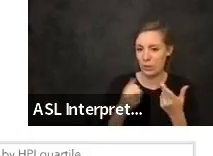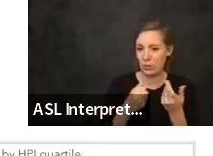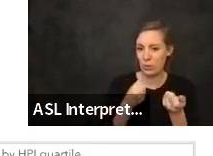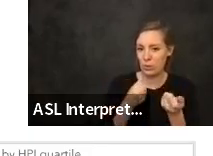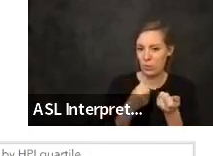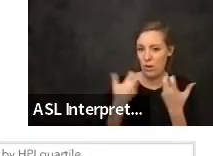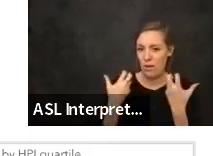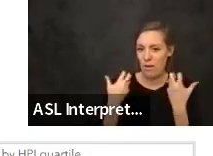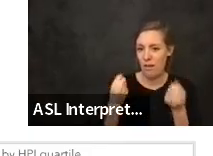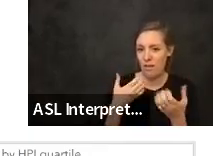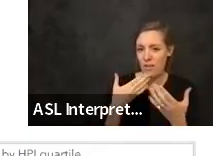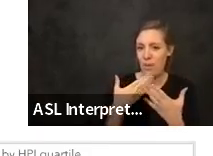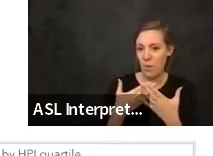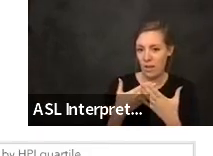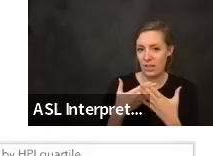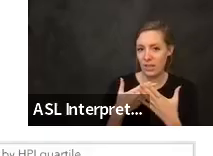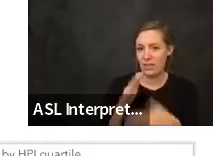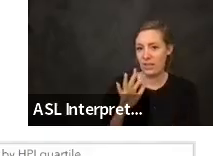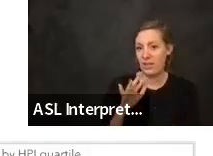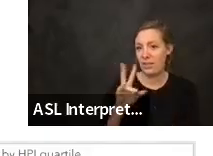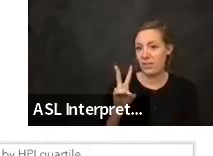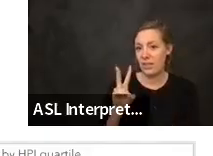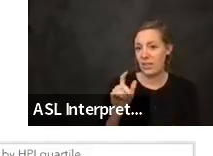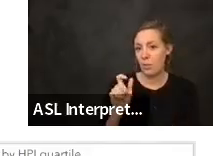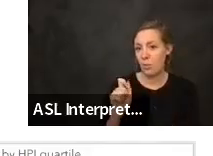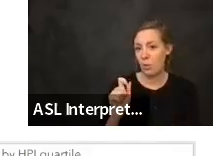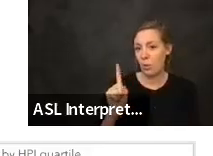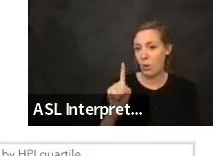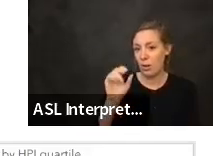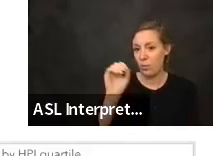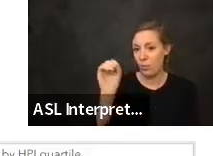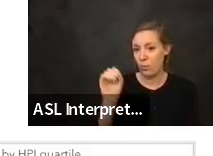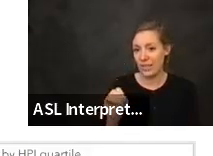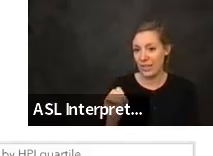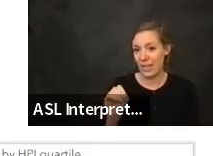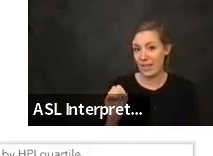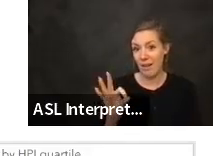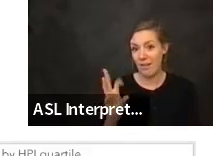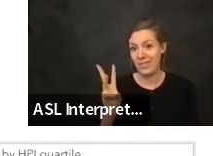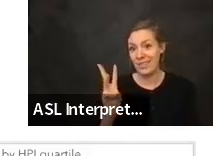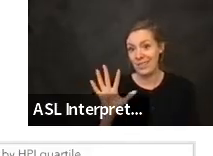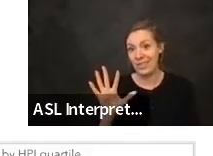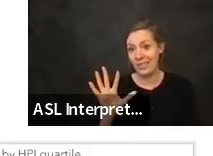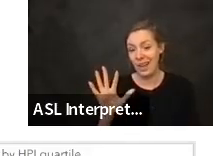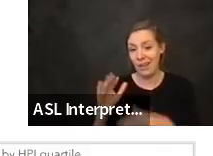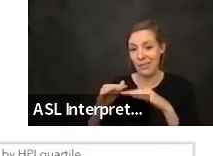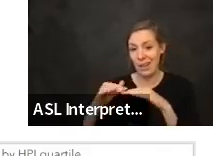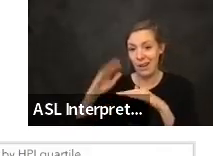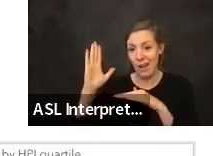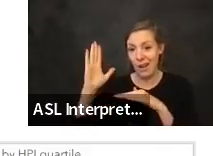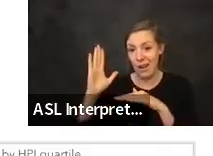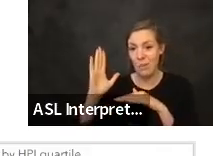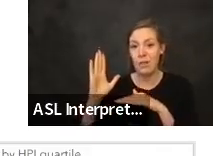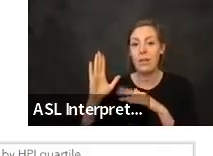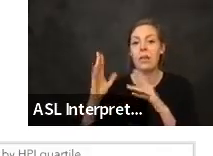well-being, 57.1% of 65+-year-olds who are eligible have received their booster dose,